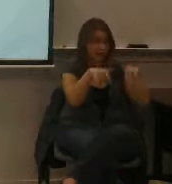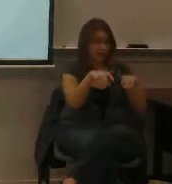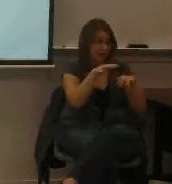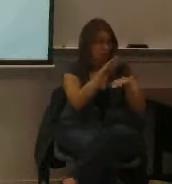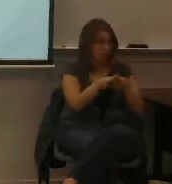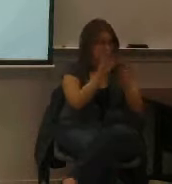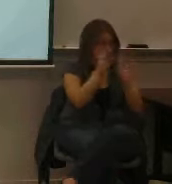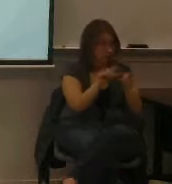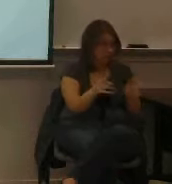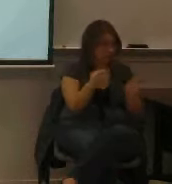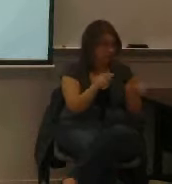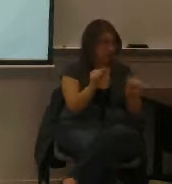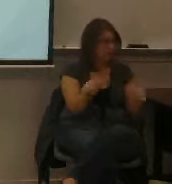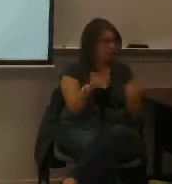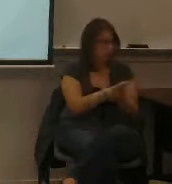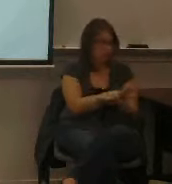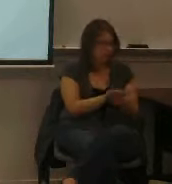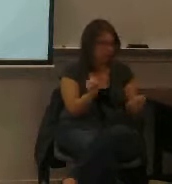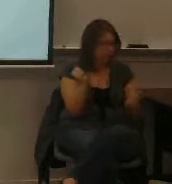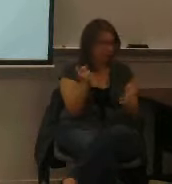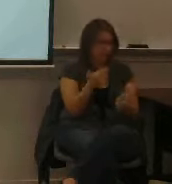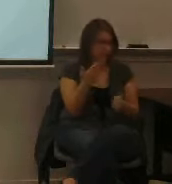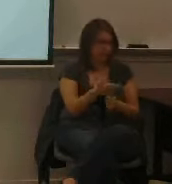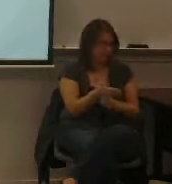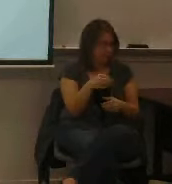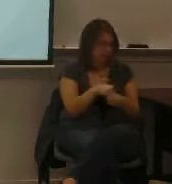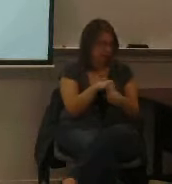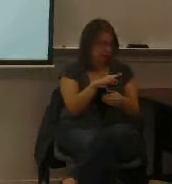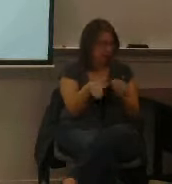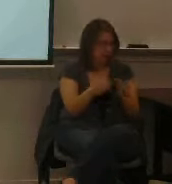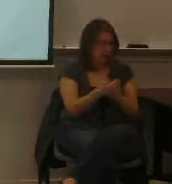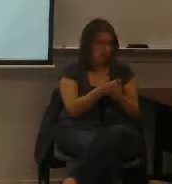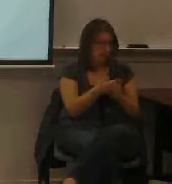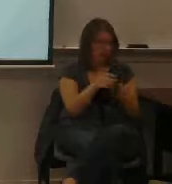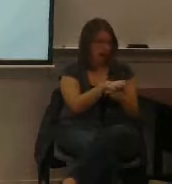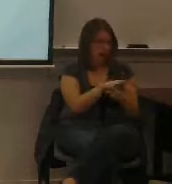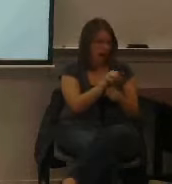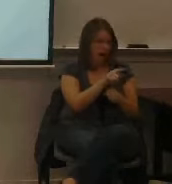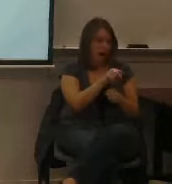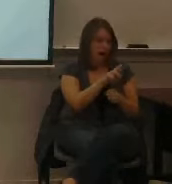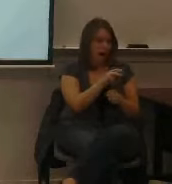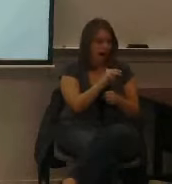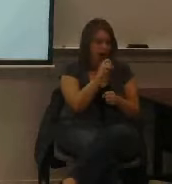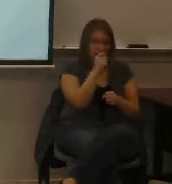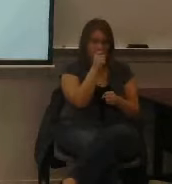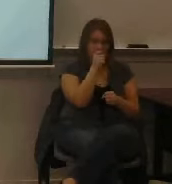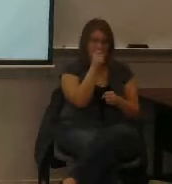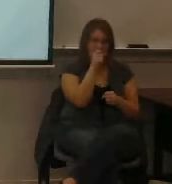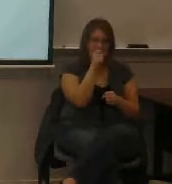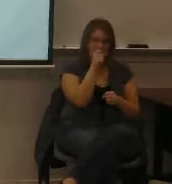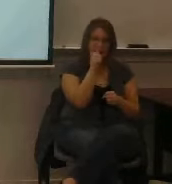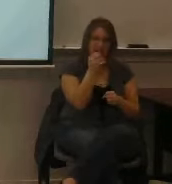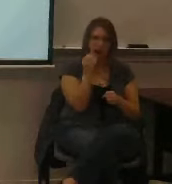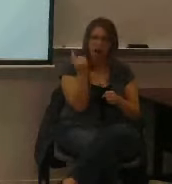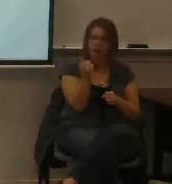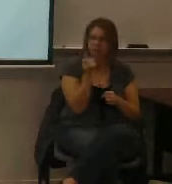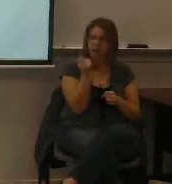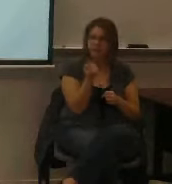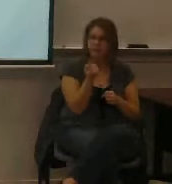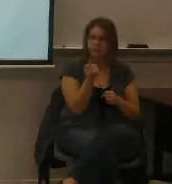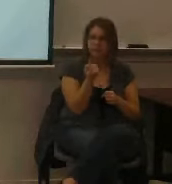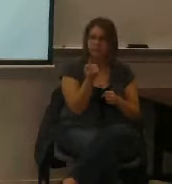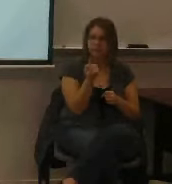can basically wipe out all the fish in the entire stretch of stream, or even maybe in a sub-watershed. So they're always